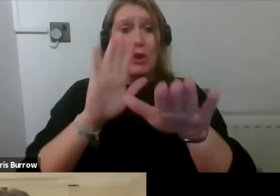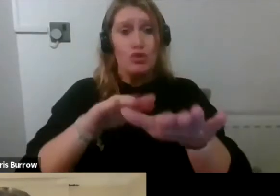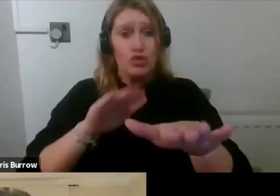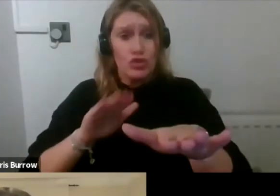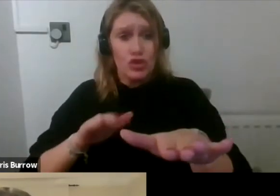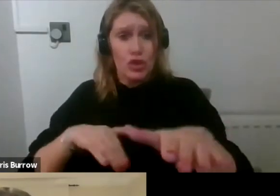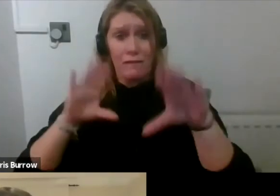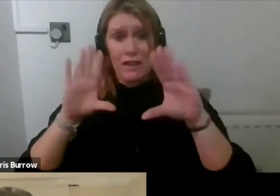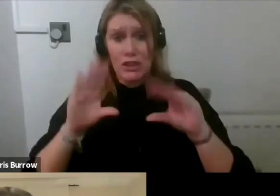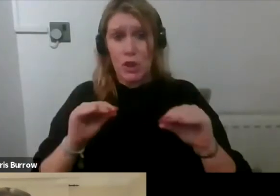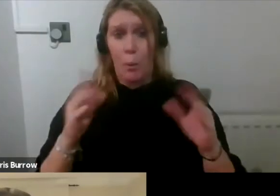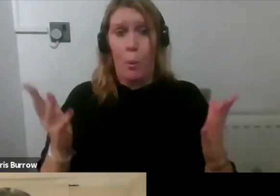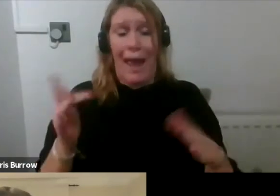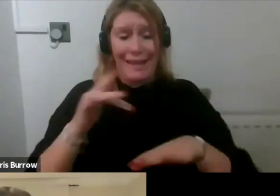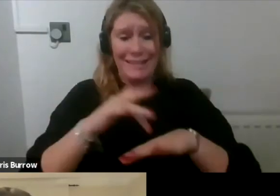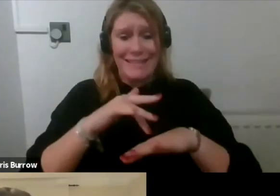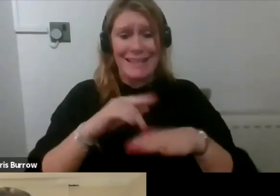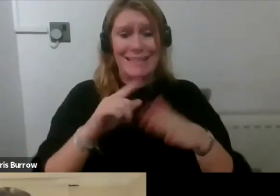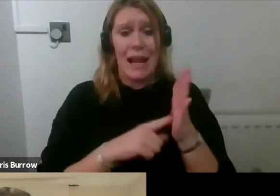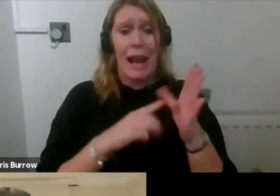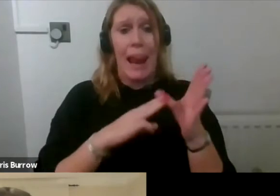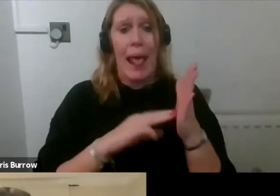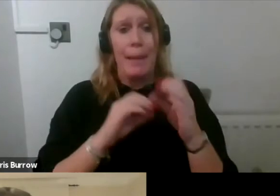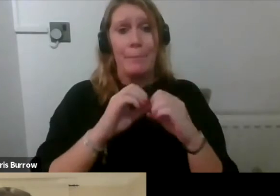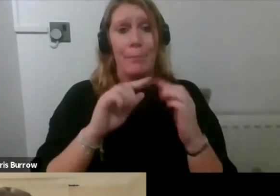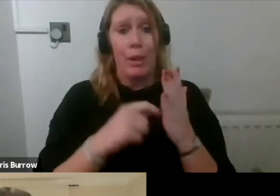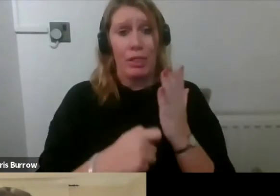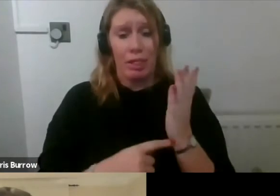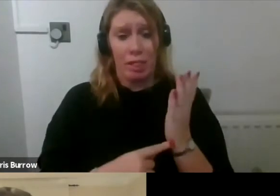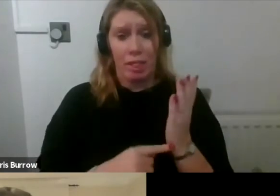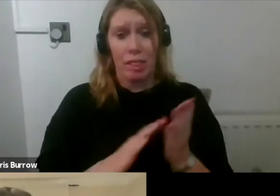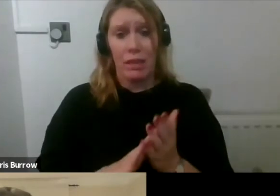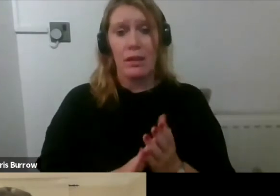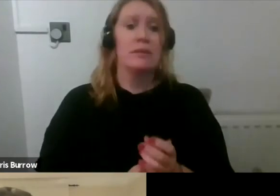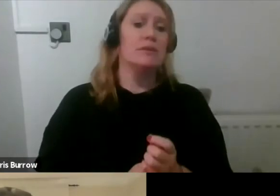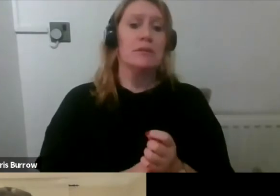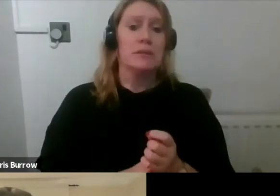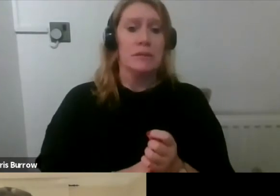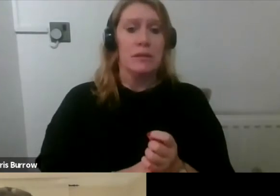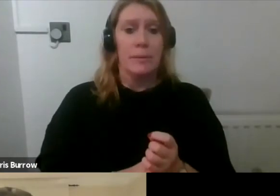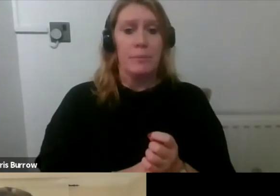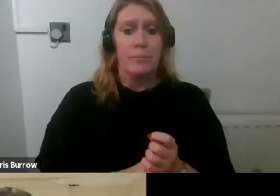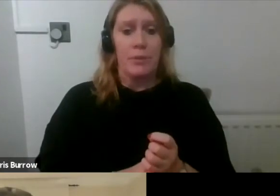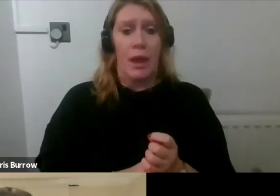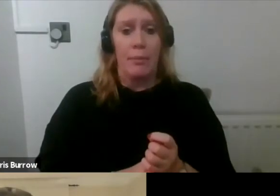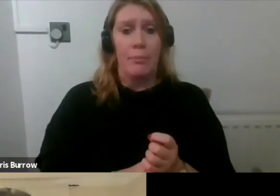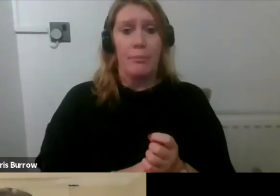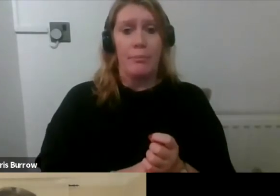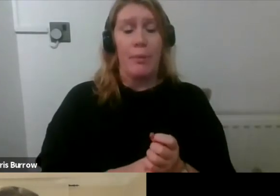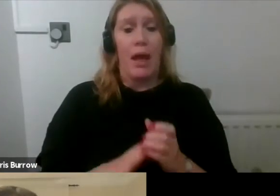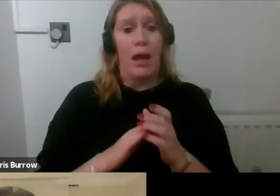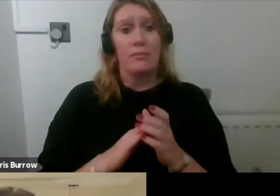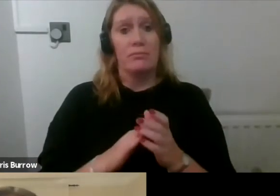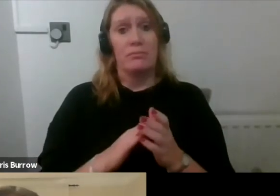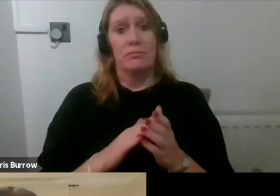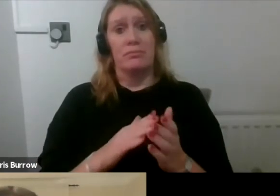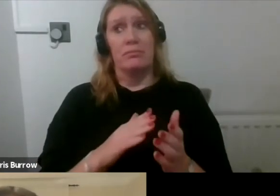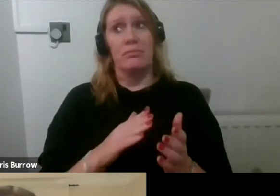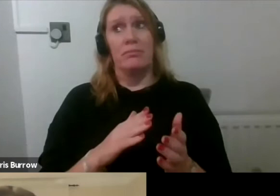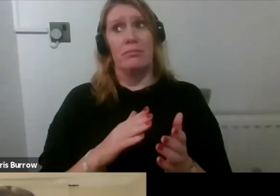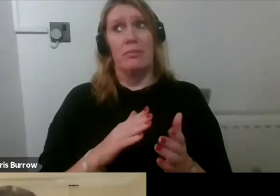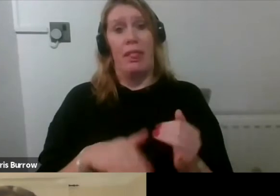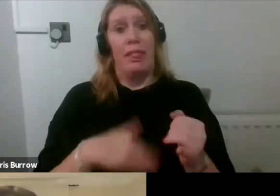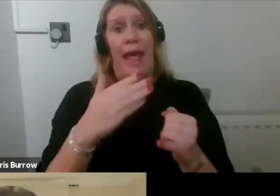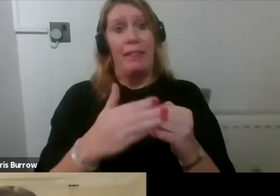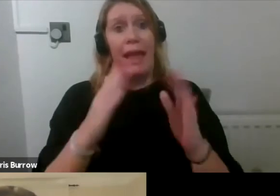centre of Lambeth, and so on and so forth. But eventually they had to withdraw, because not because of the